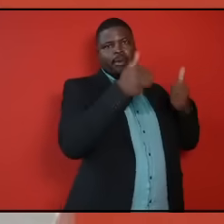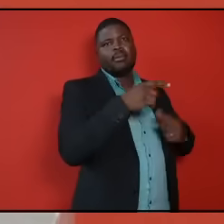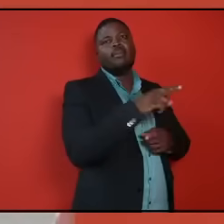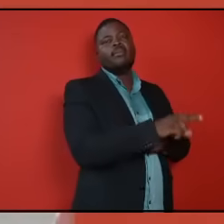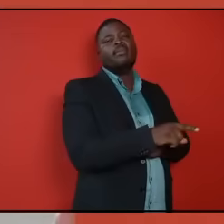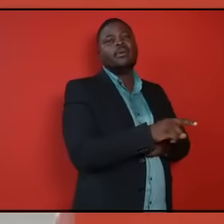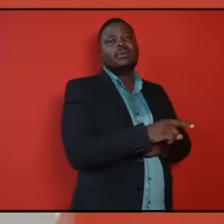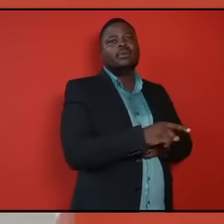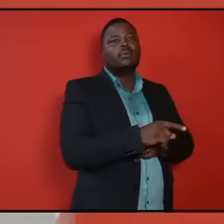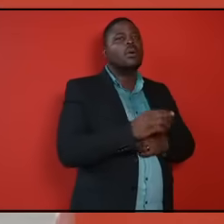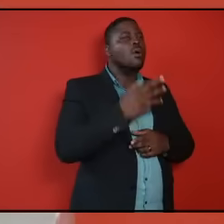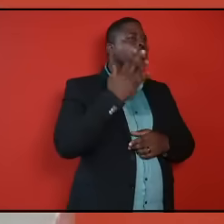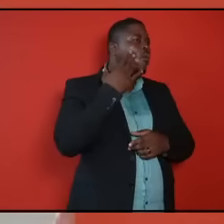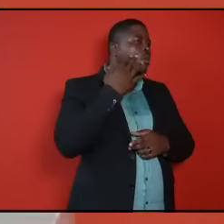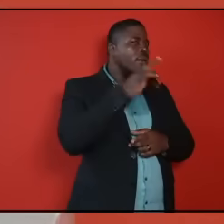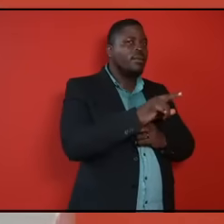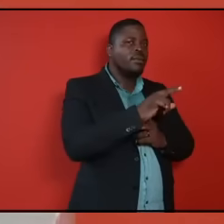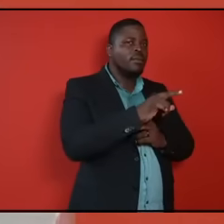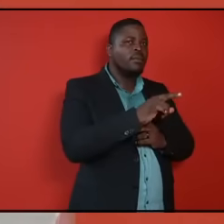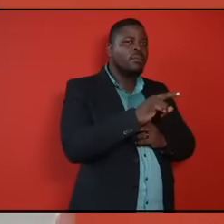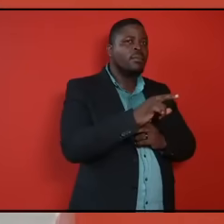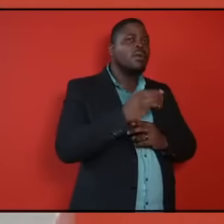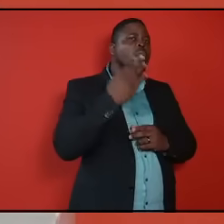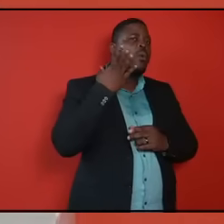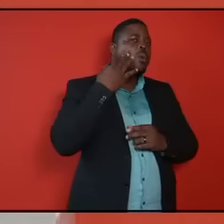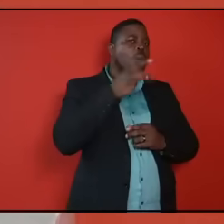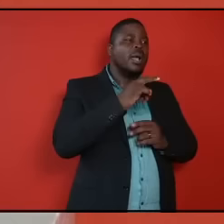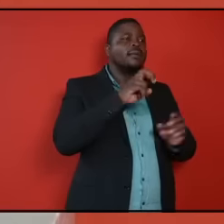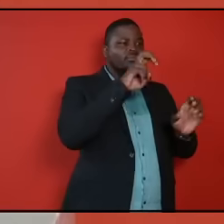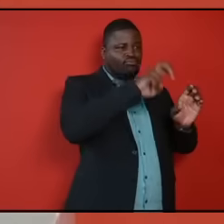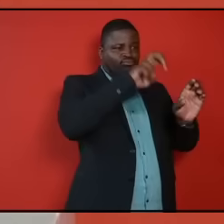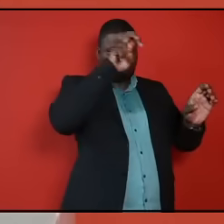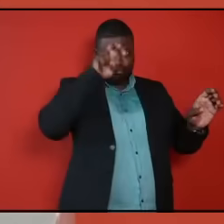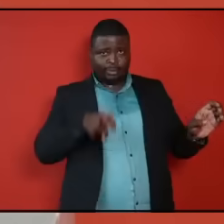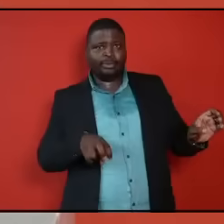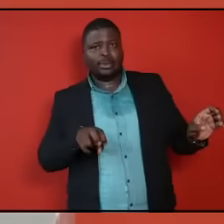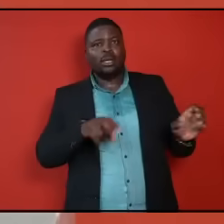retire, I qualify to be an analyst